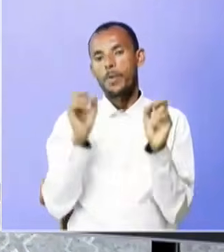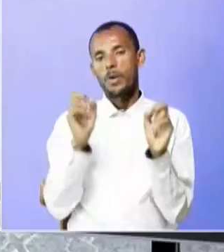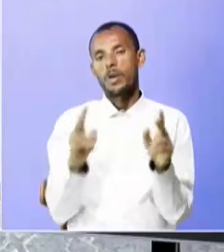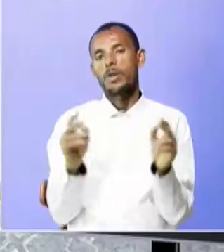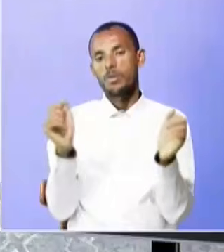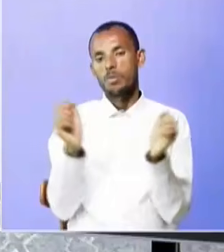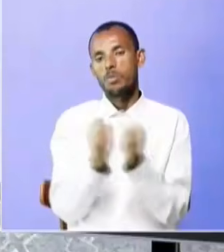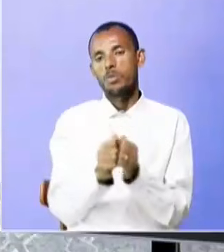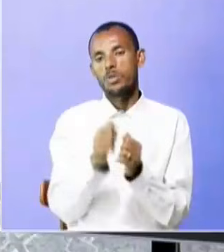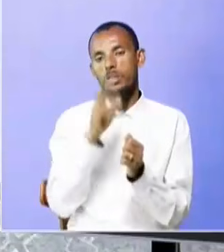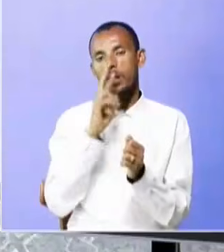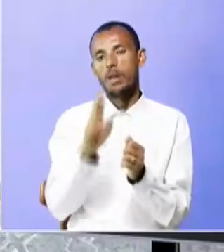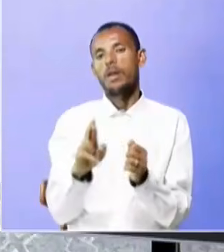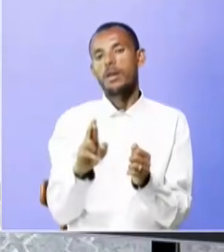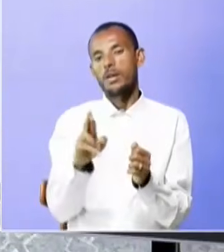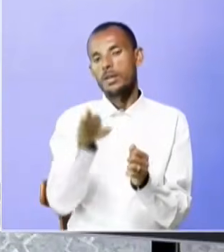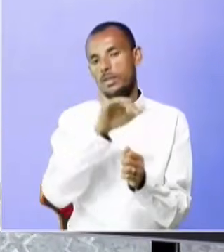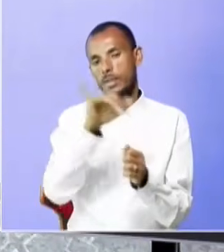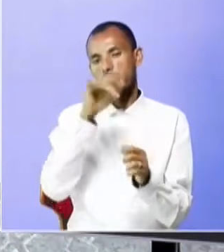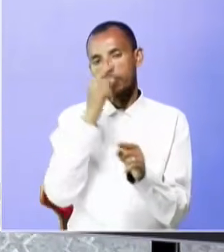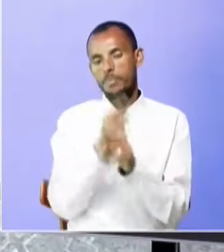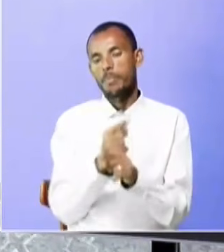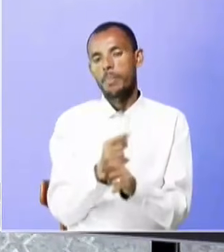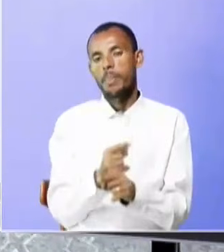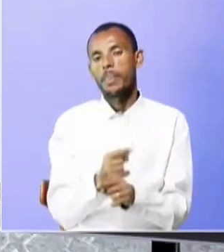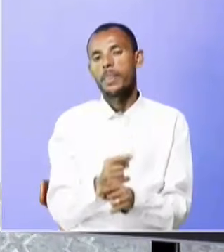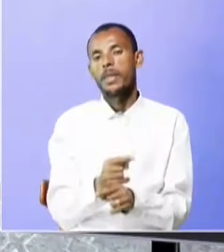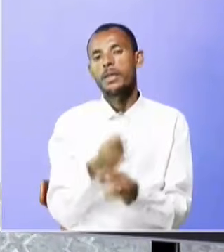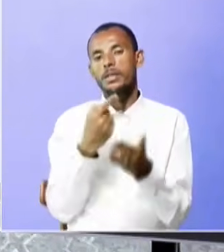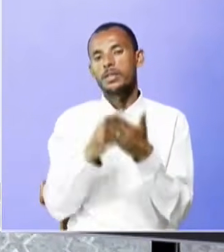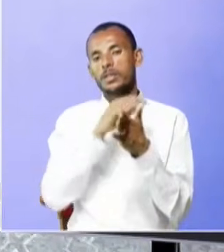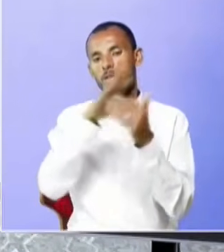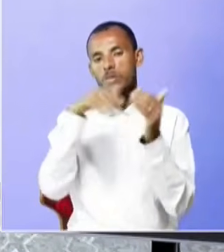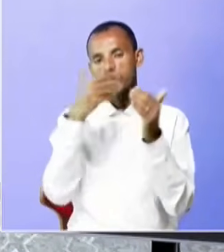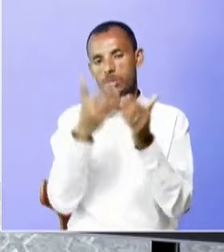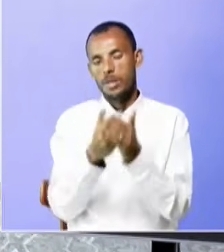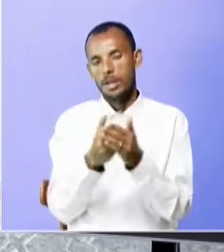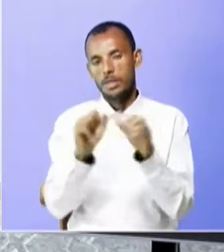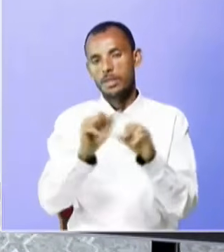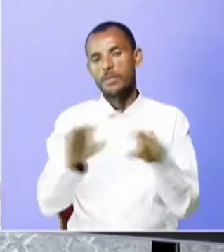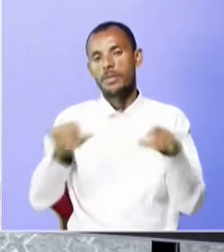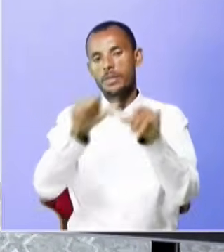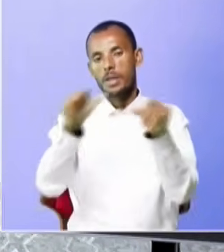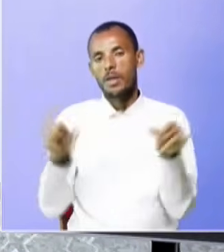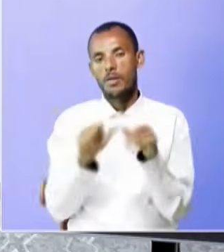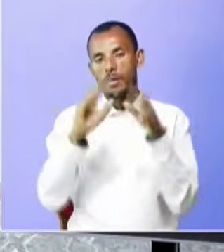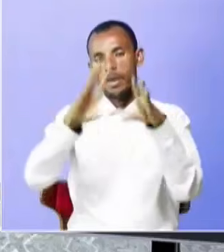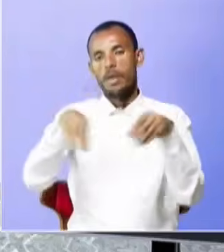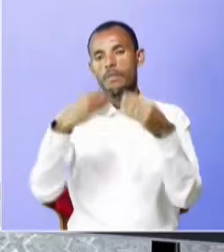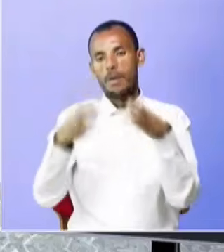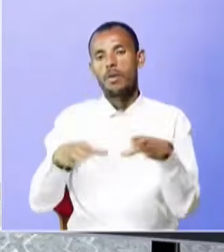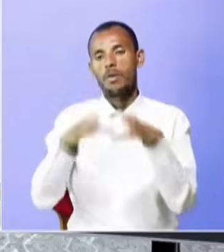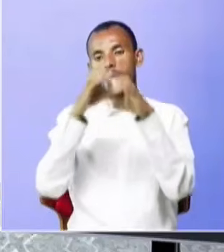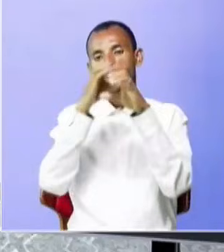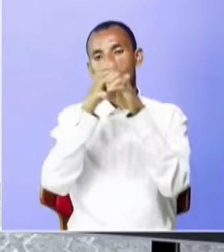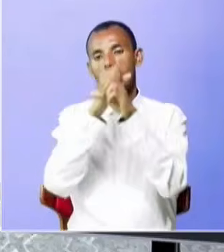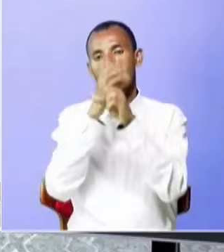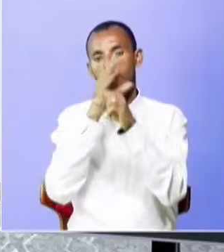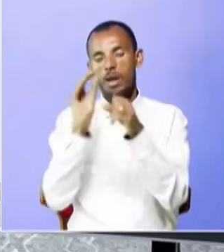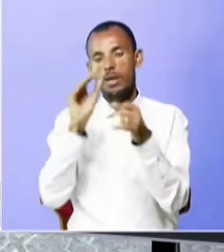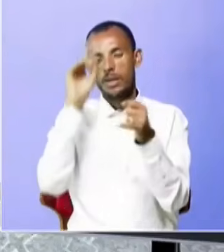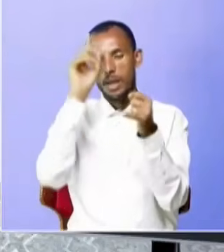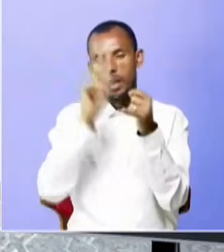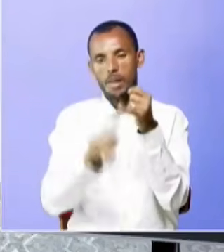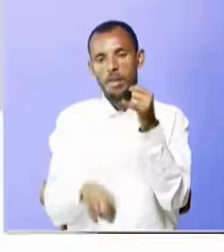both of them are correct. So this is the total surface area of the given cone. And the